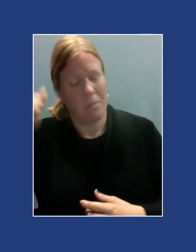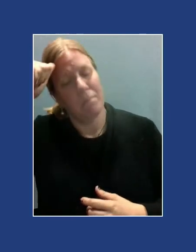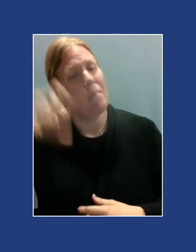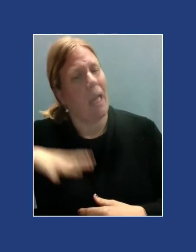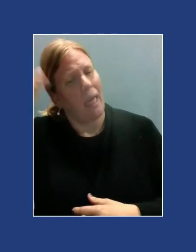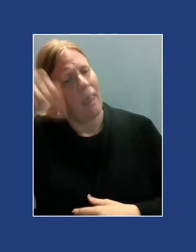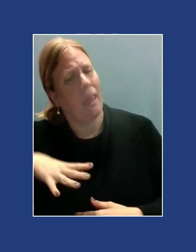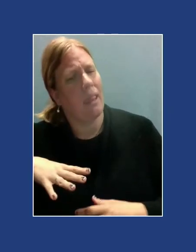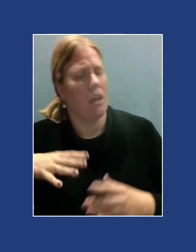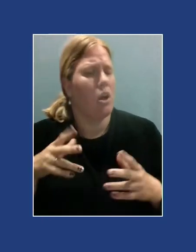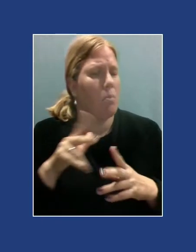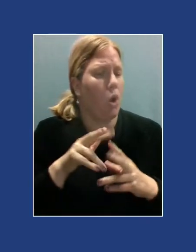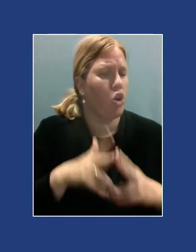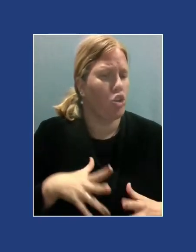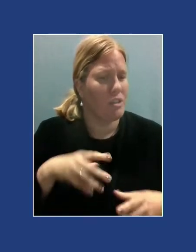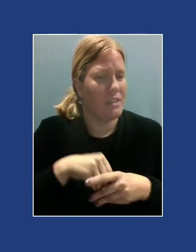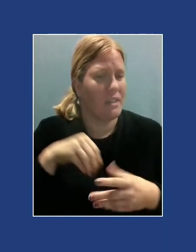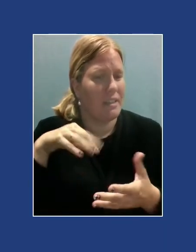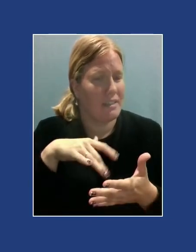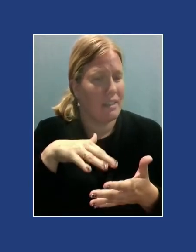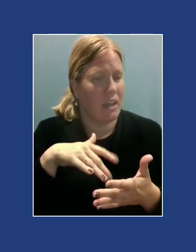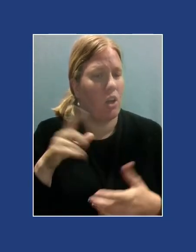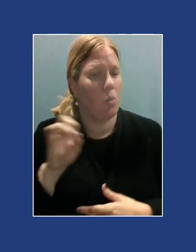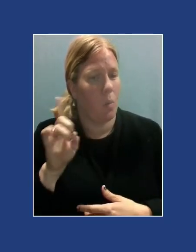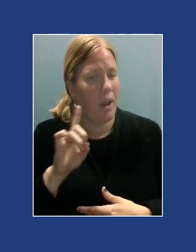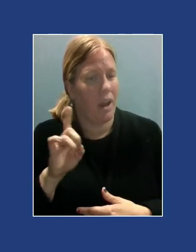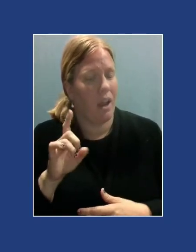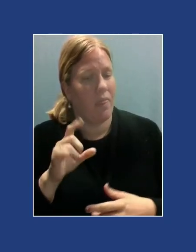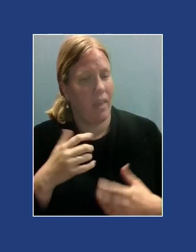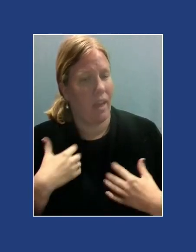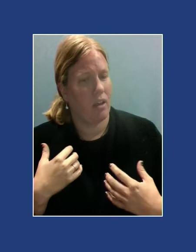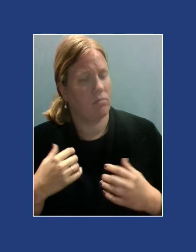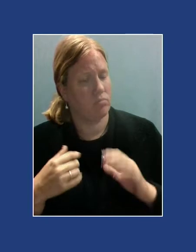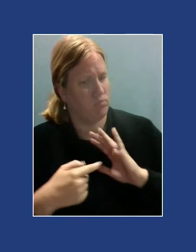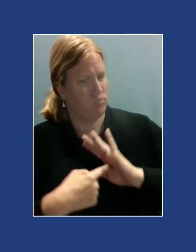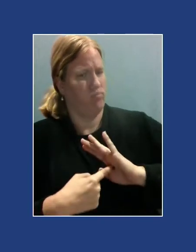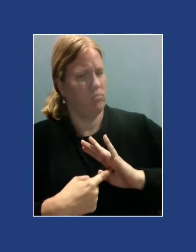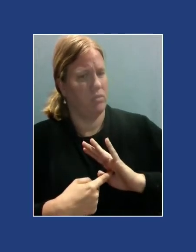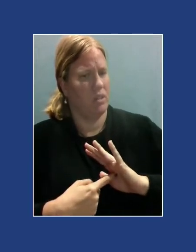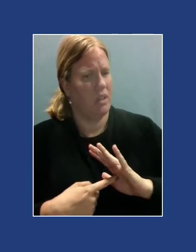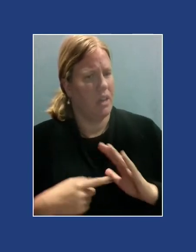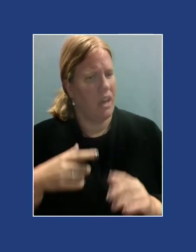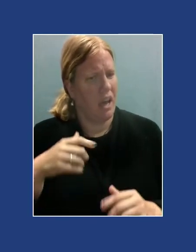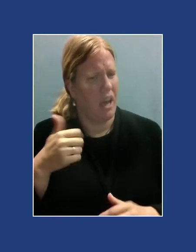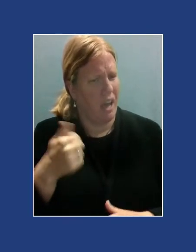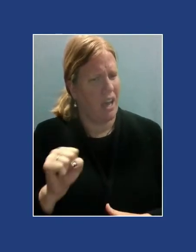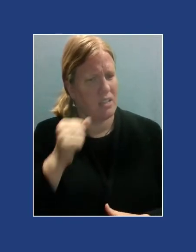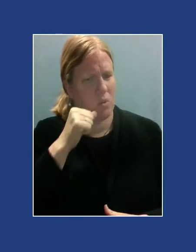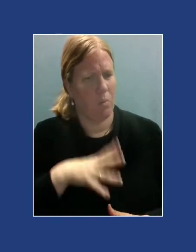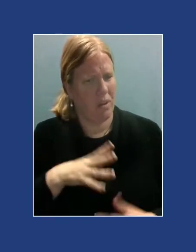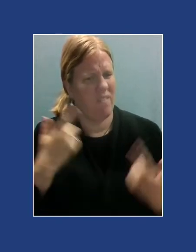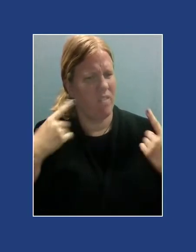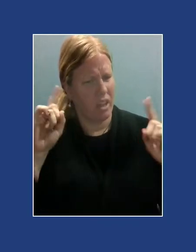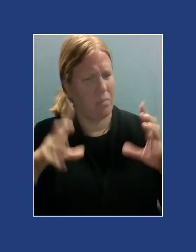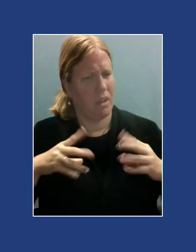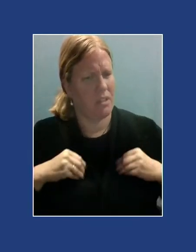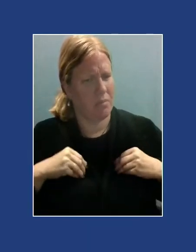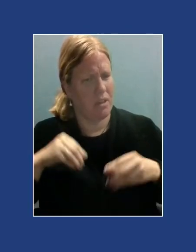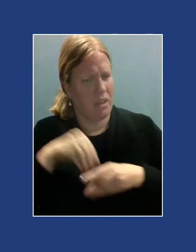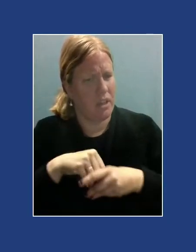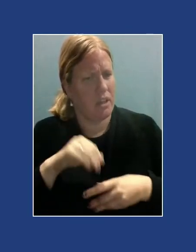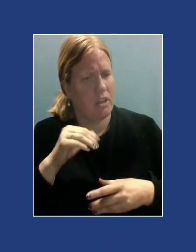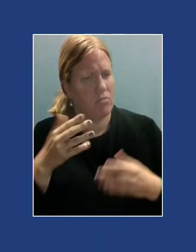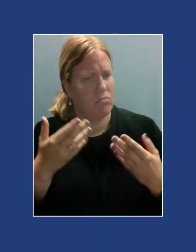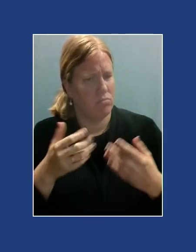was one of the ways in which people were able to affirm their gender identity as women. It can be very affirming to finally be accepted in your gender identity